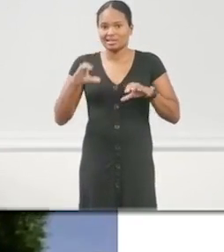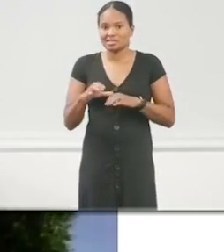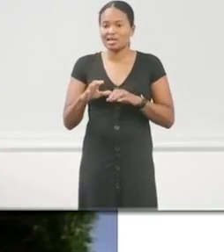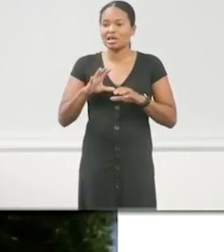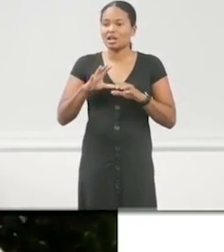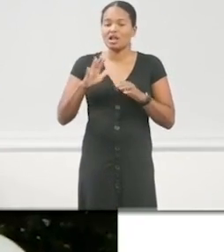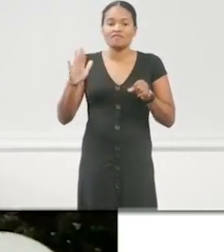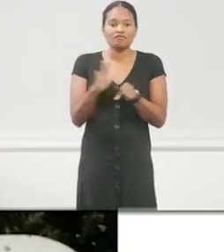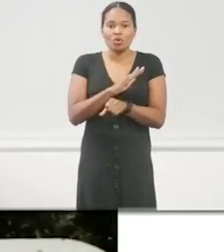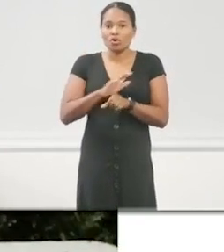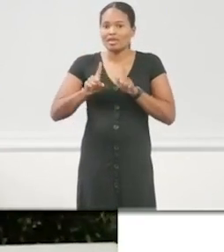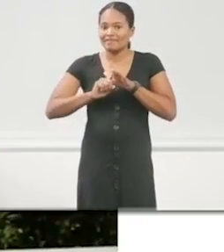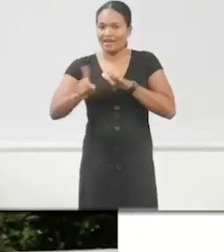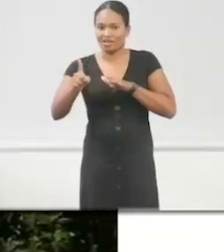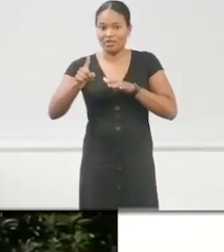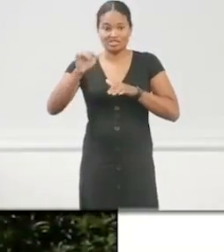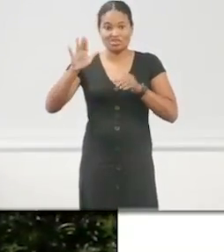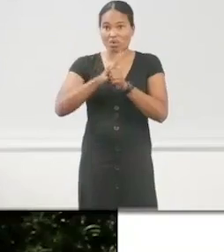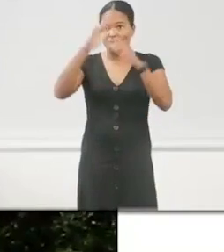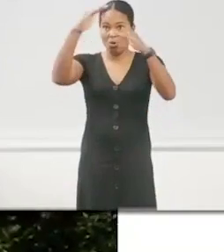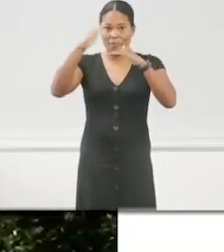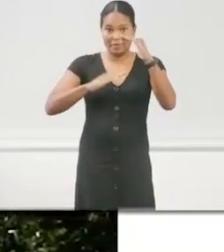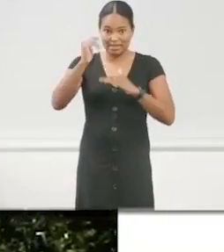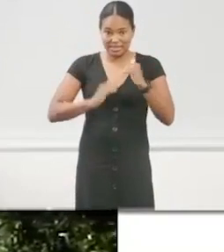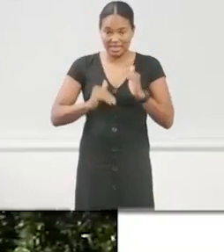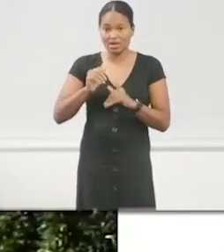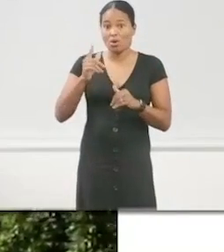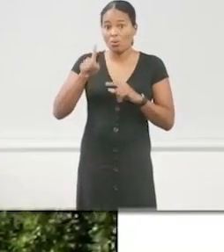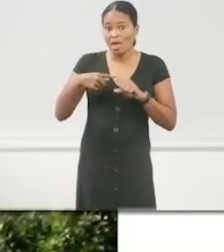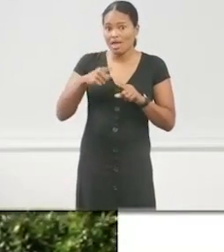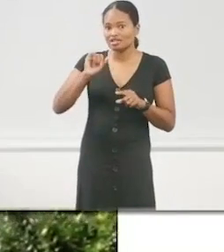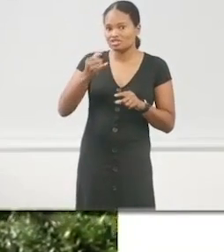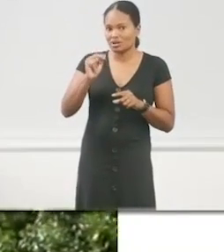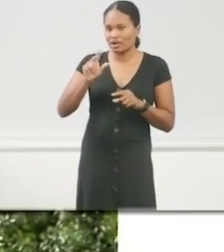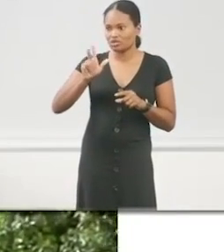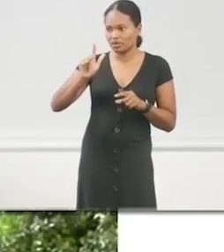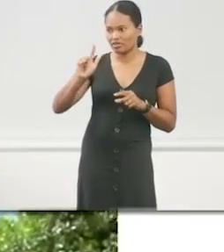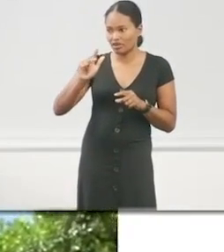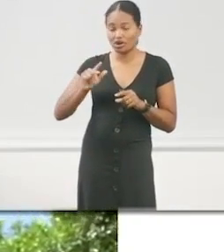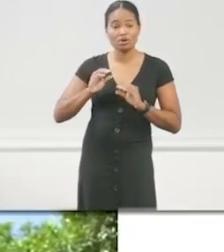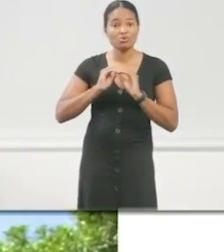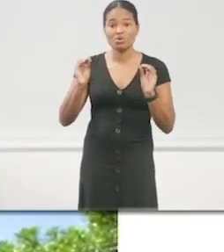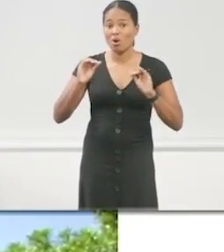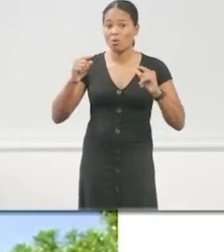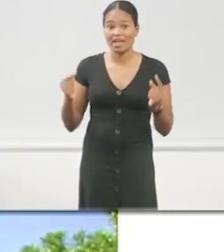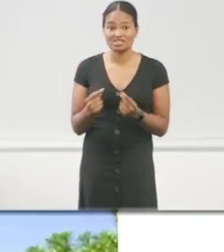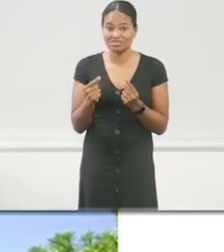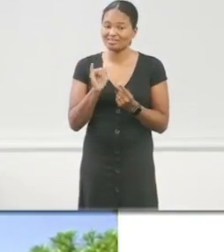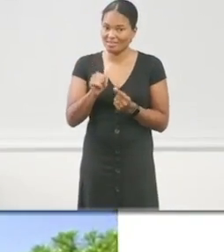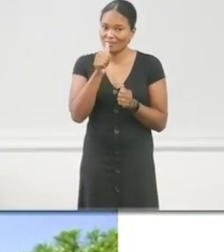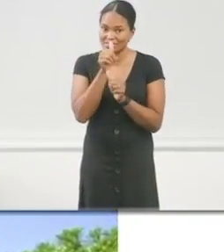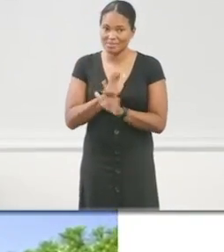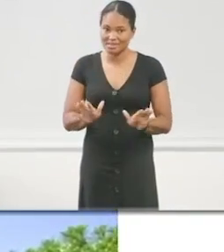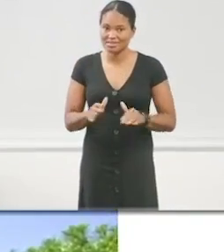of the building on the 23rd of January before we had our first incident. There was no injuries, and that was the blessing. With